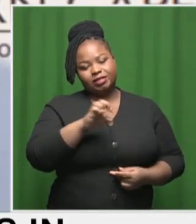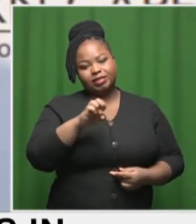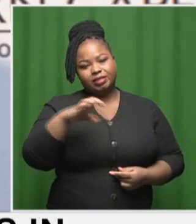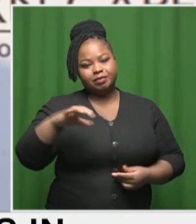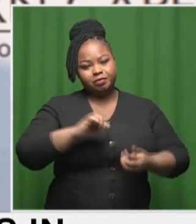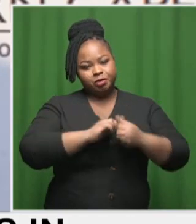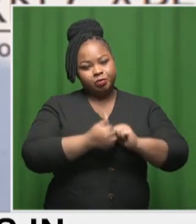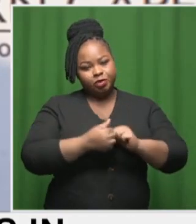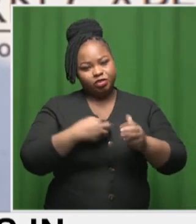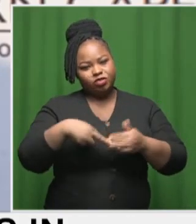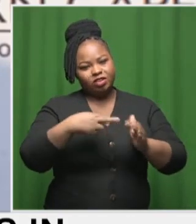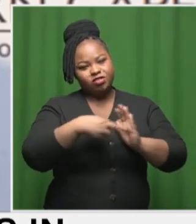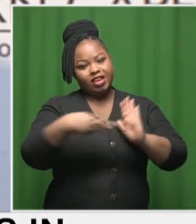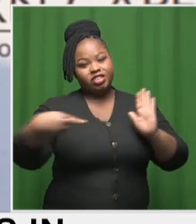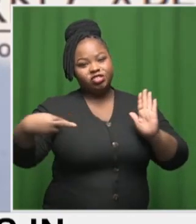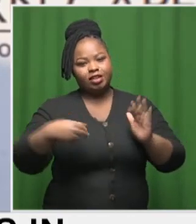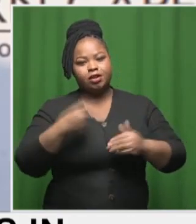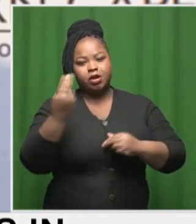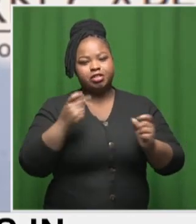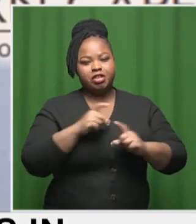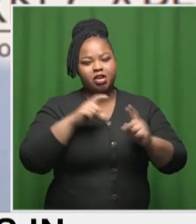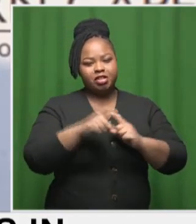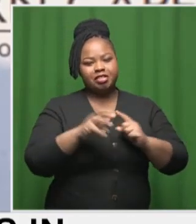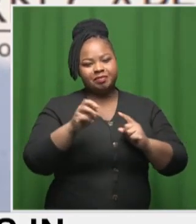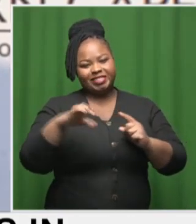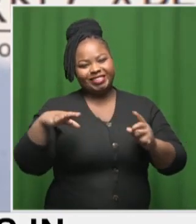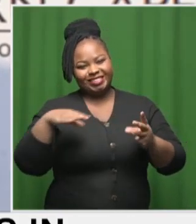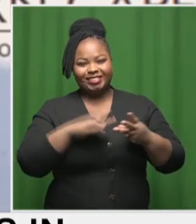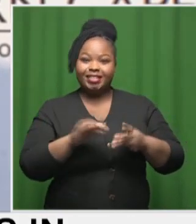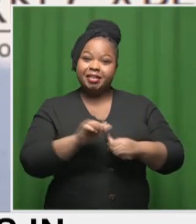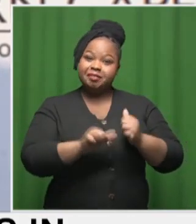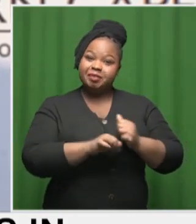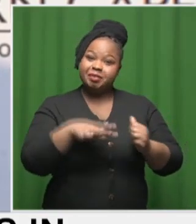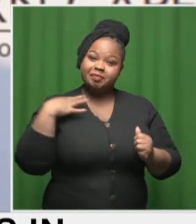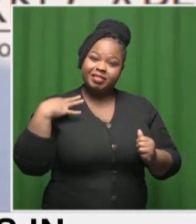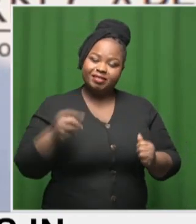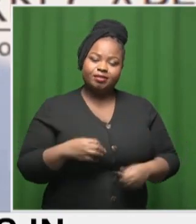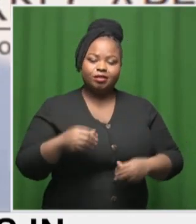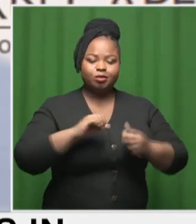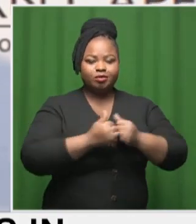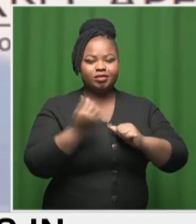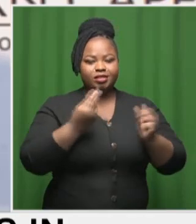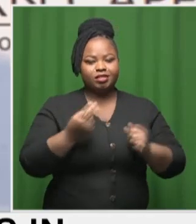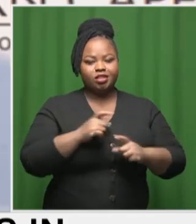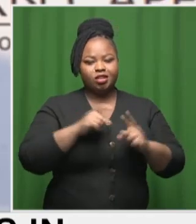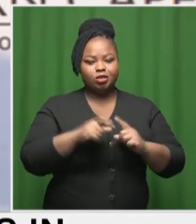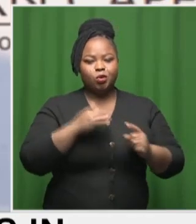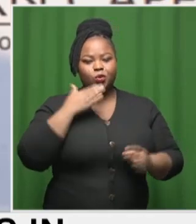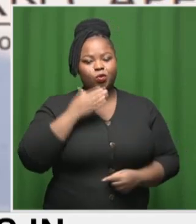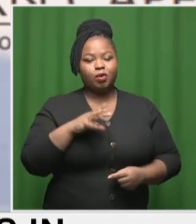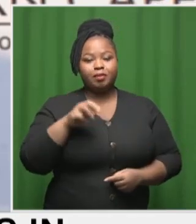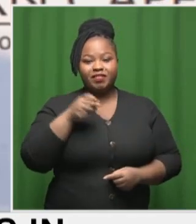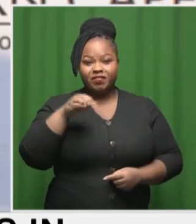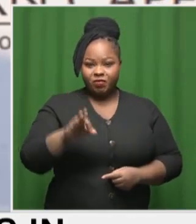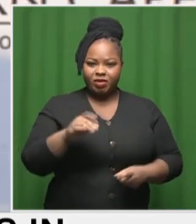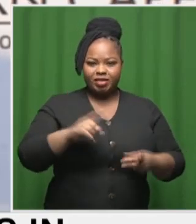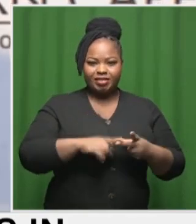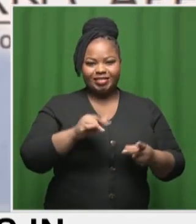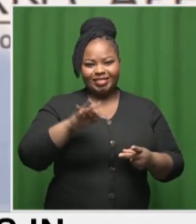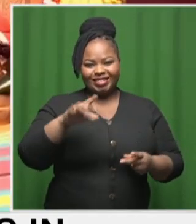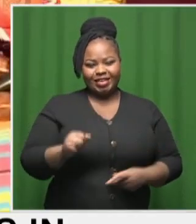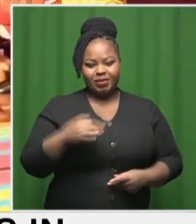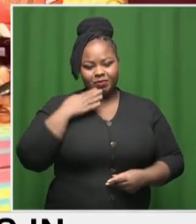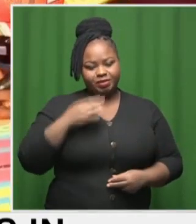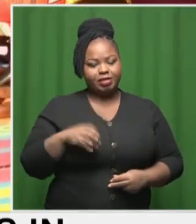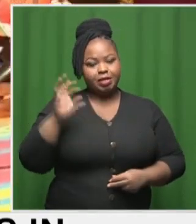Cape Sports, Recreation and Arts and Culture MEC. Then, of course, our Deputy Minister of Sports, Arts and Culture, Notkawe Mafu, and Cecilia Molokwane,